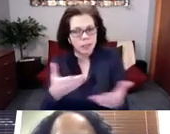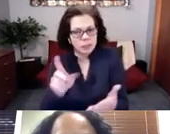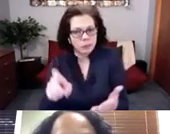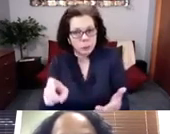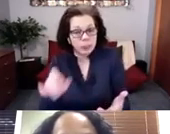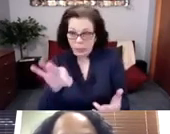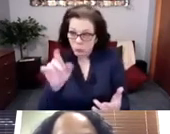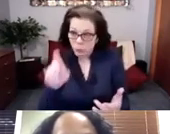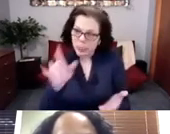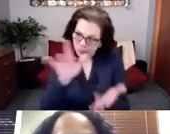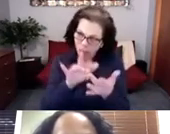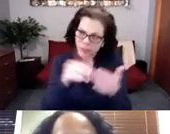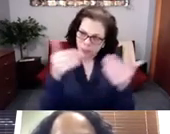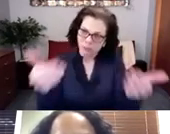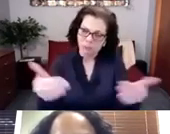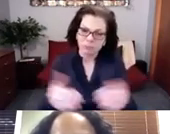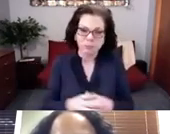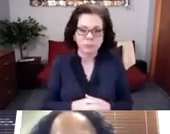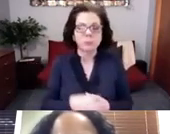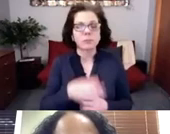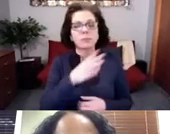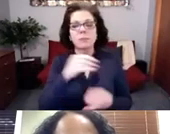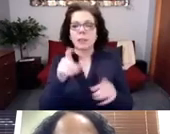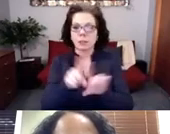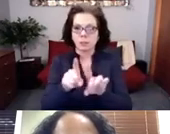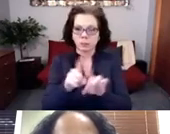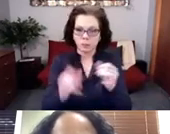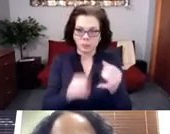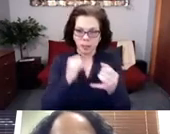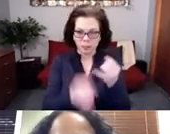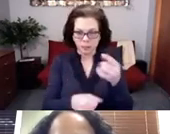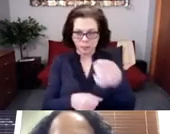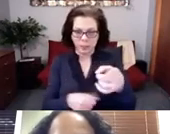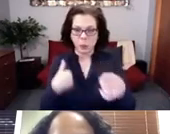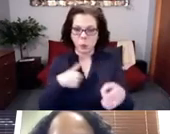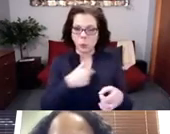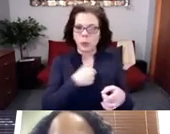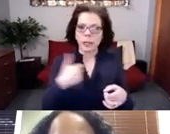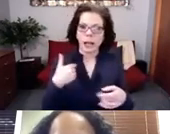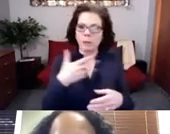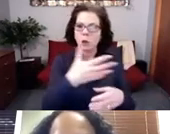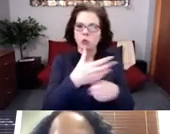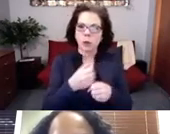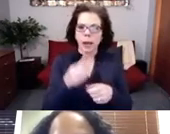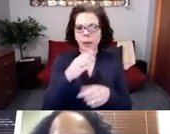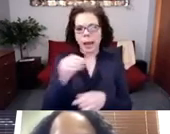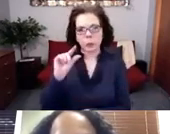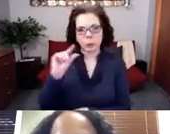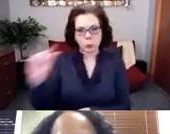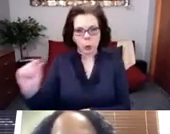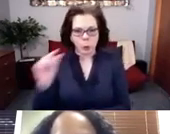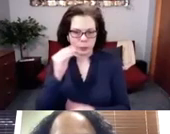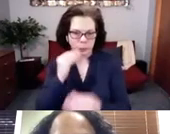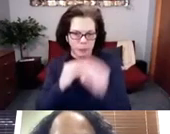you. And then lastly, we do have extended grab and go meal service. We have 10